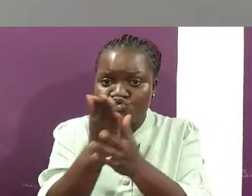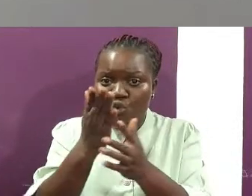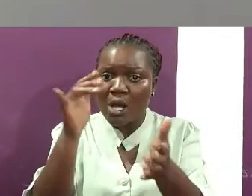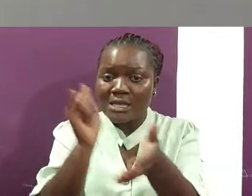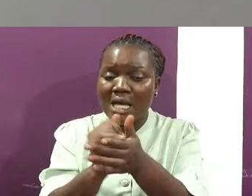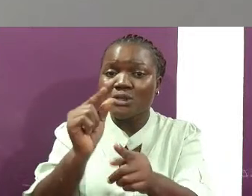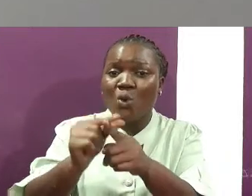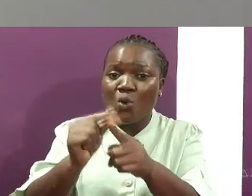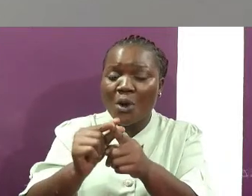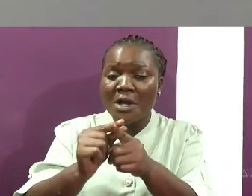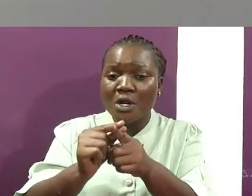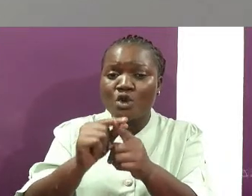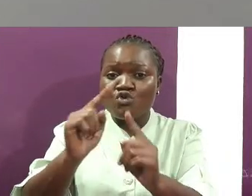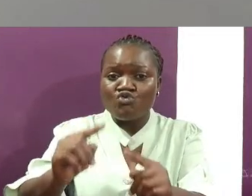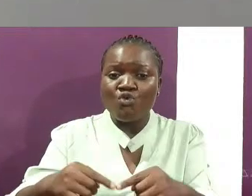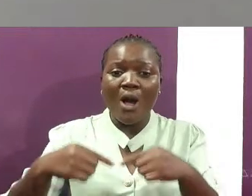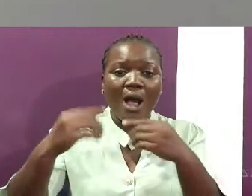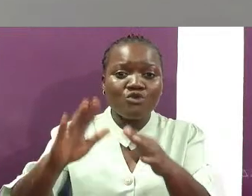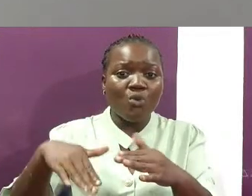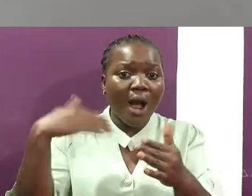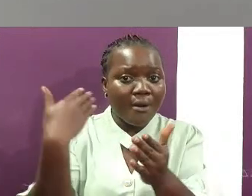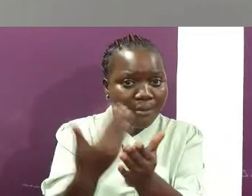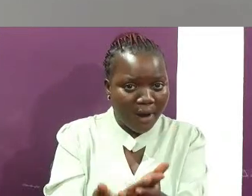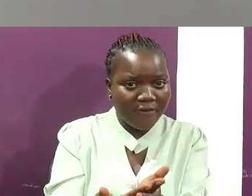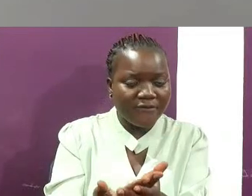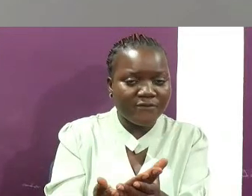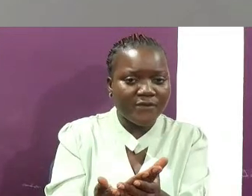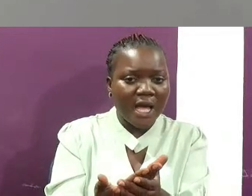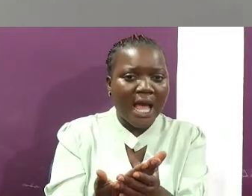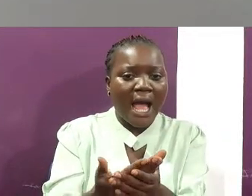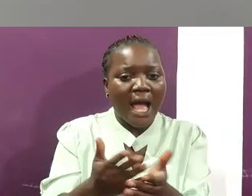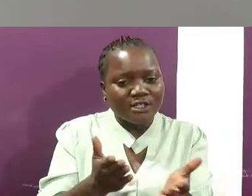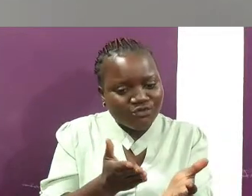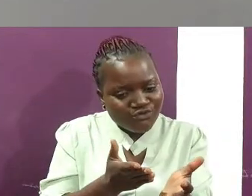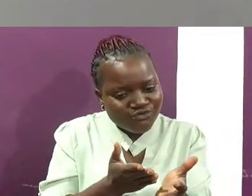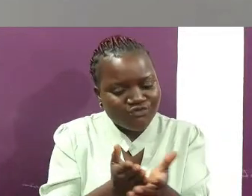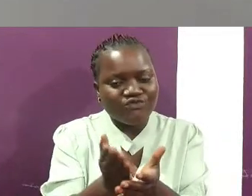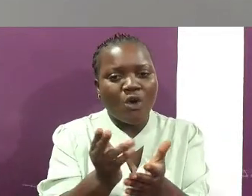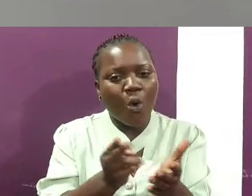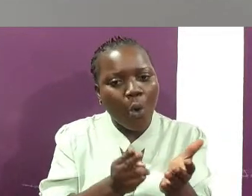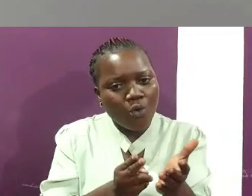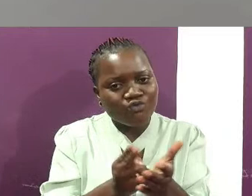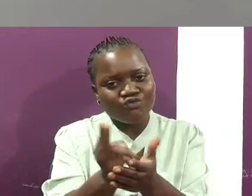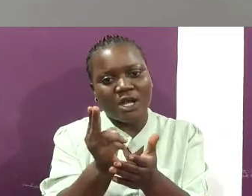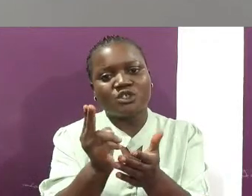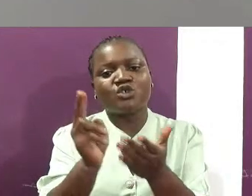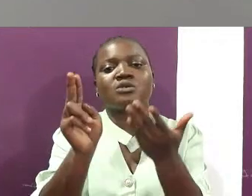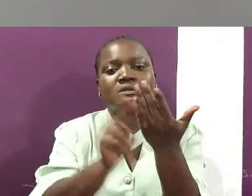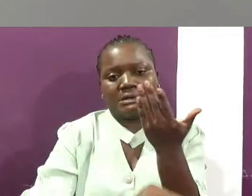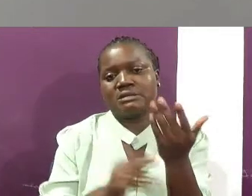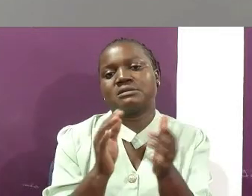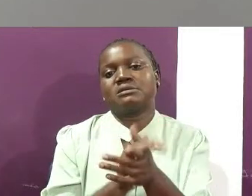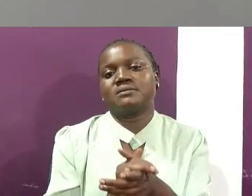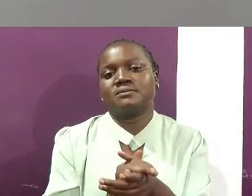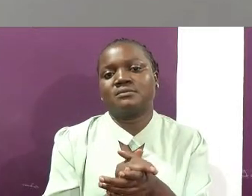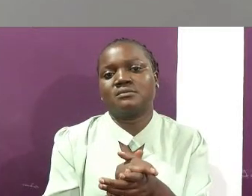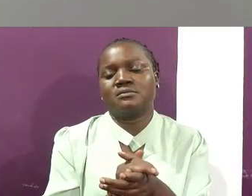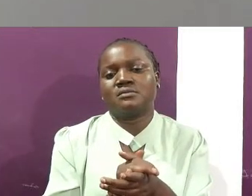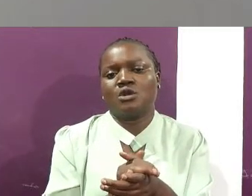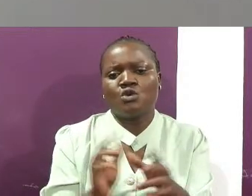You had a problem in the southern churches of Galatia of them going back to the Old Testament law.